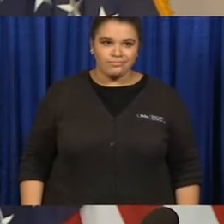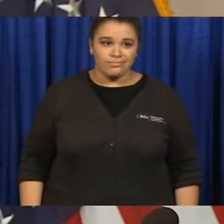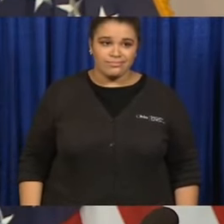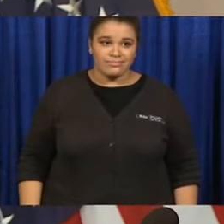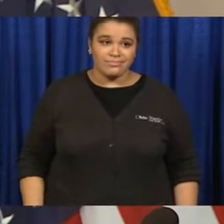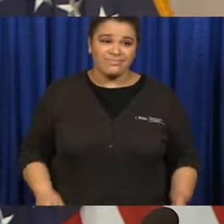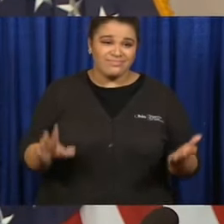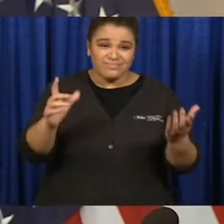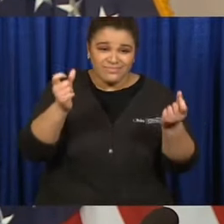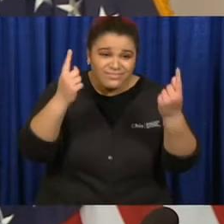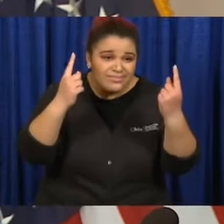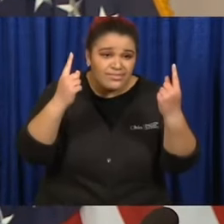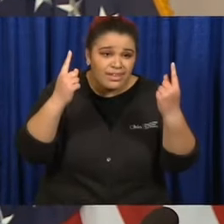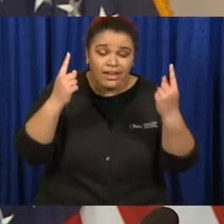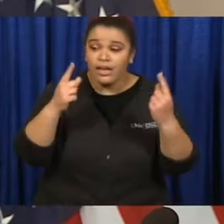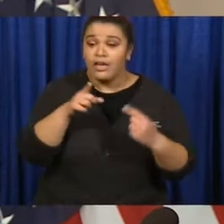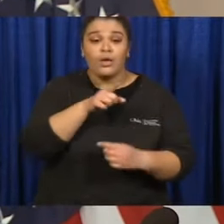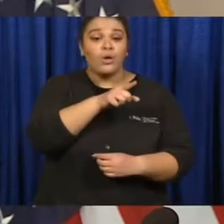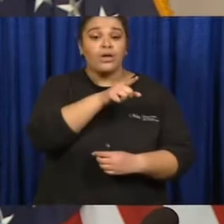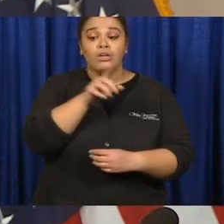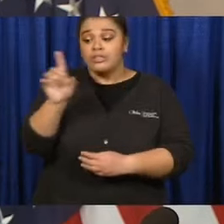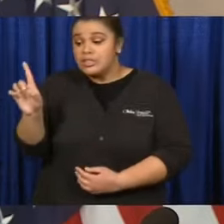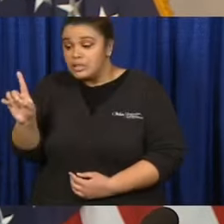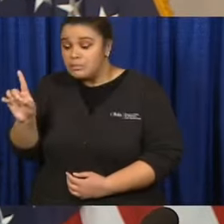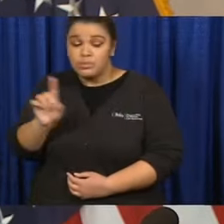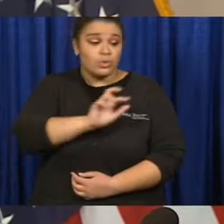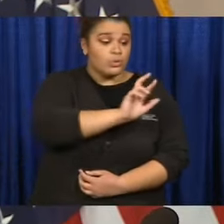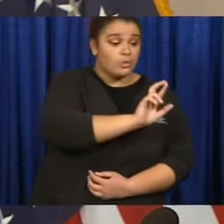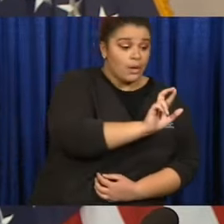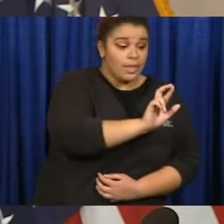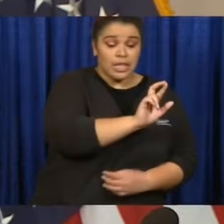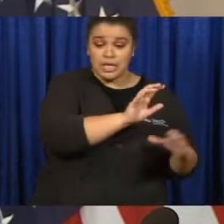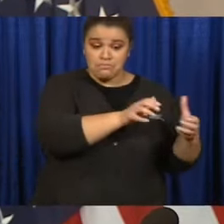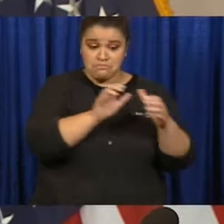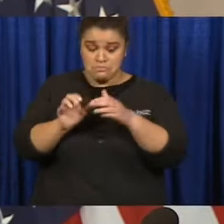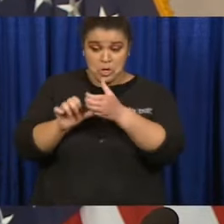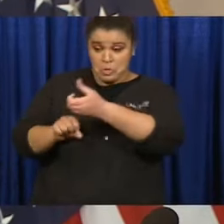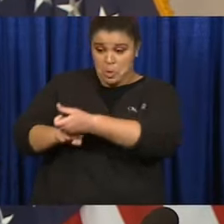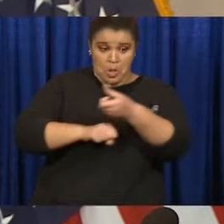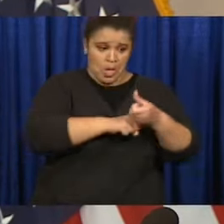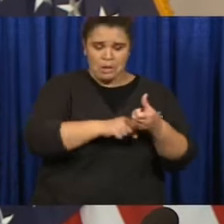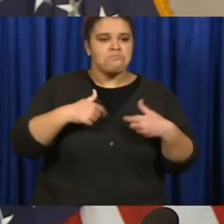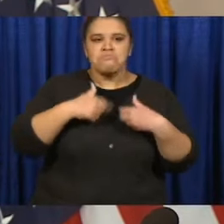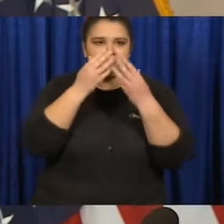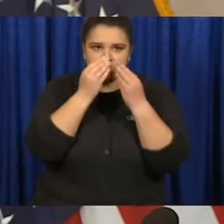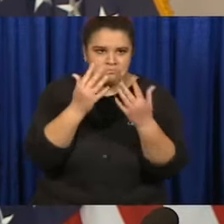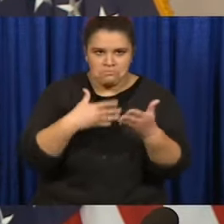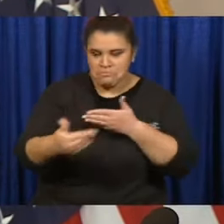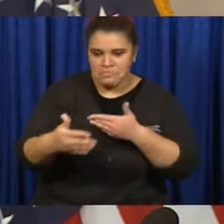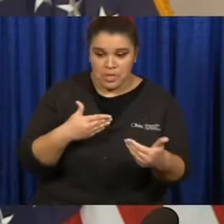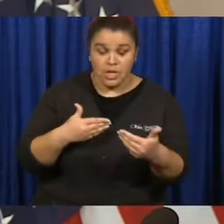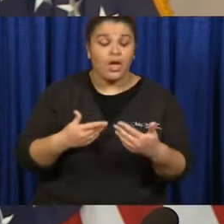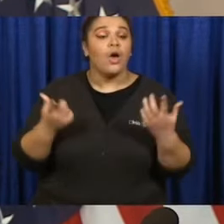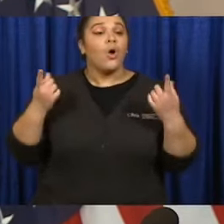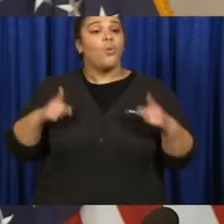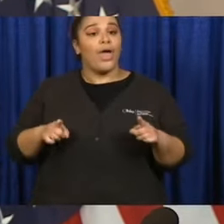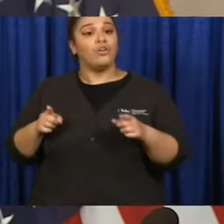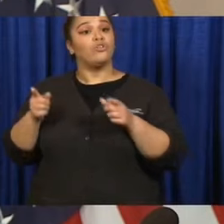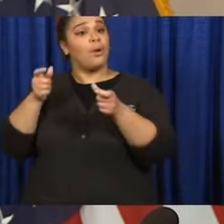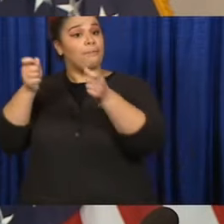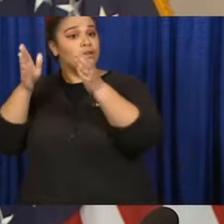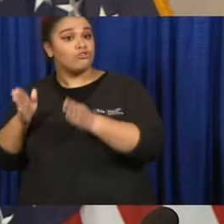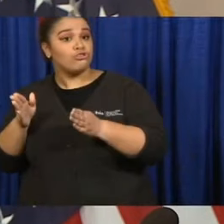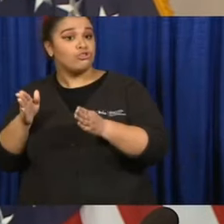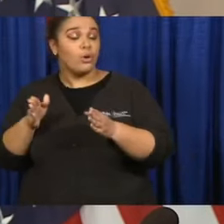You know, I don't care whether you're Democrat or Republican, whether you're management or whether you're union. We're in this